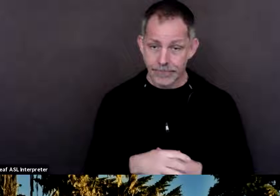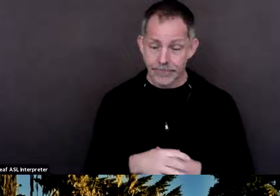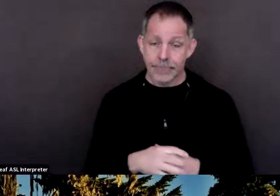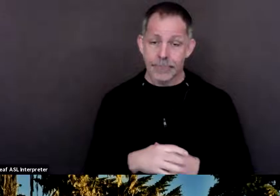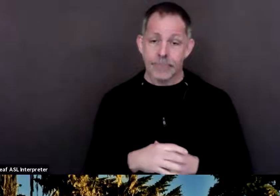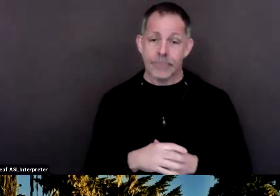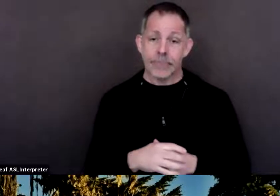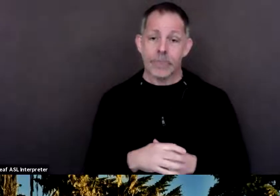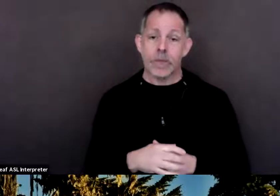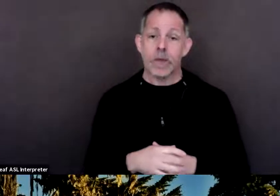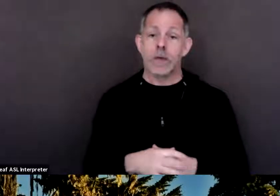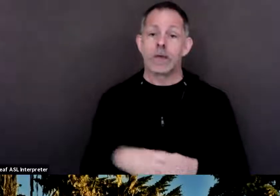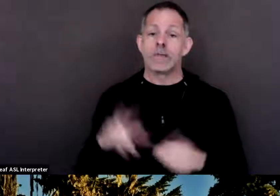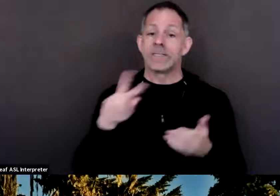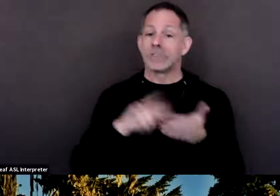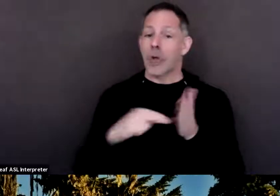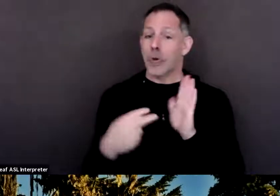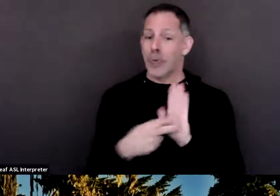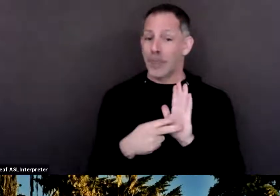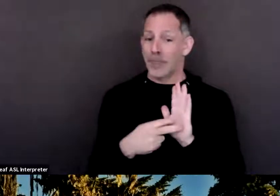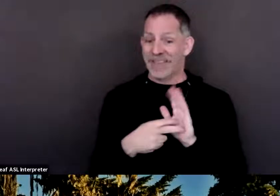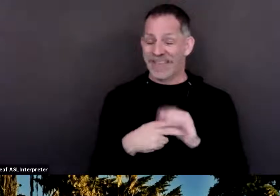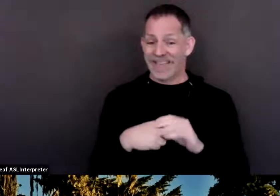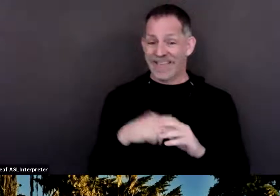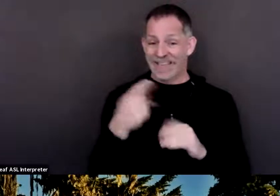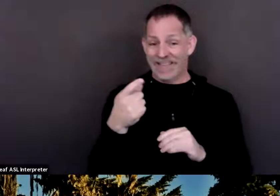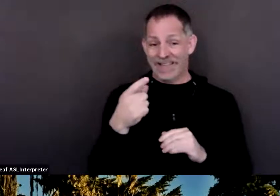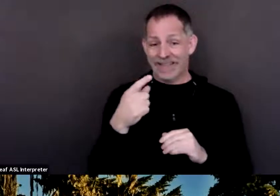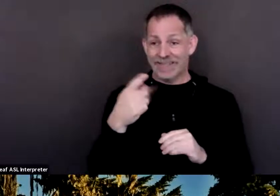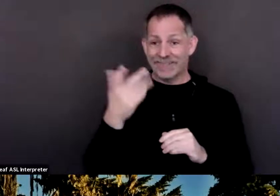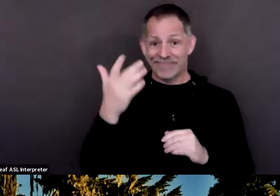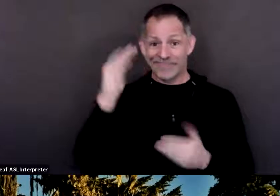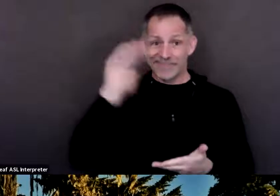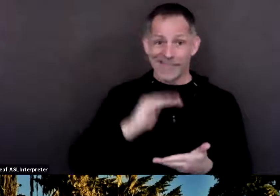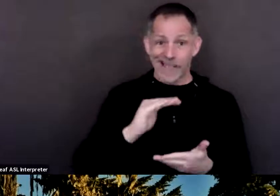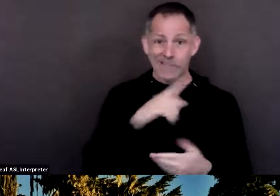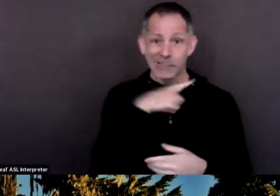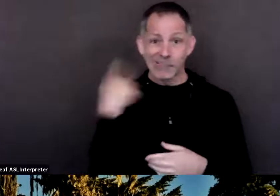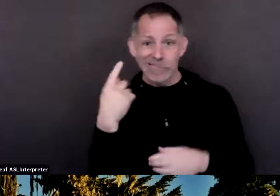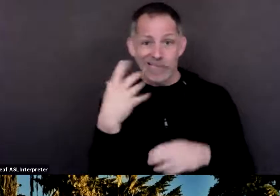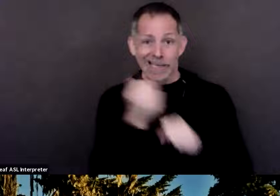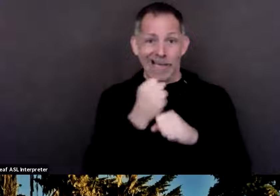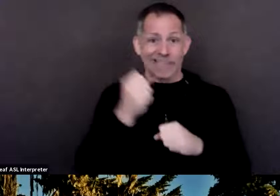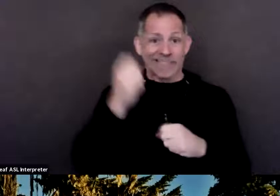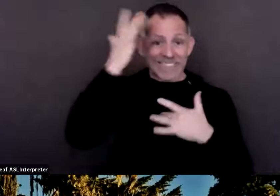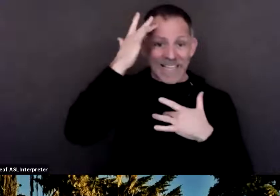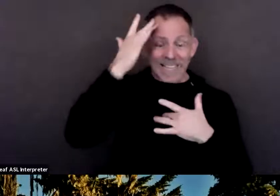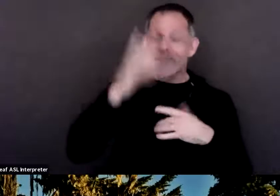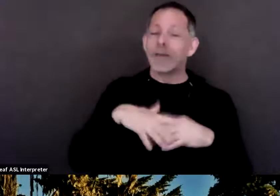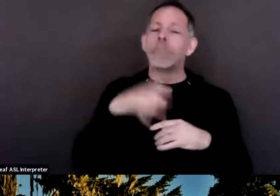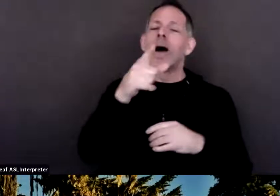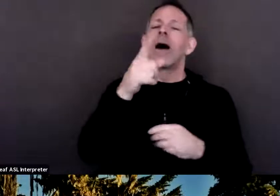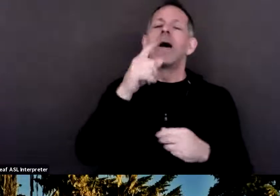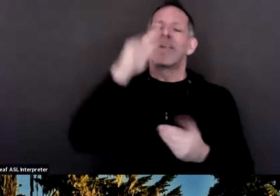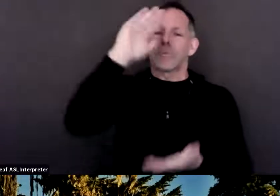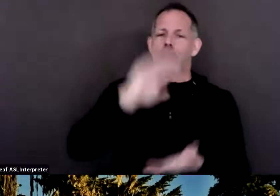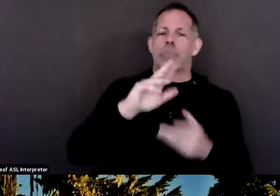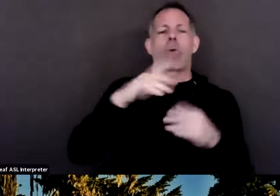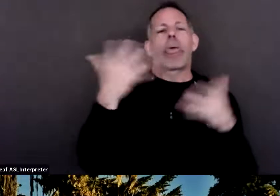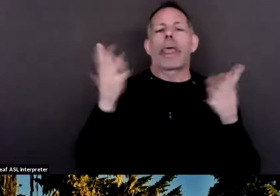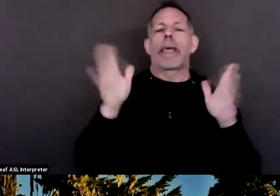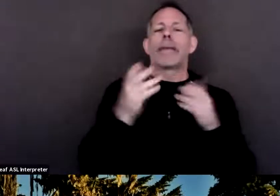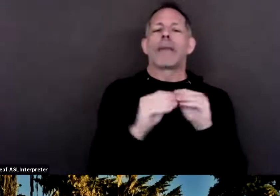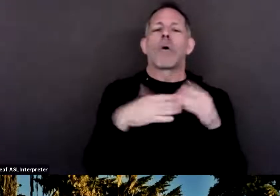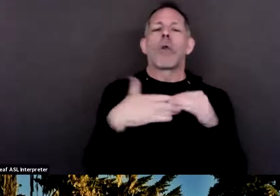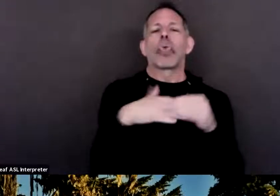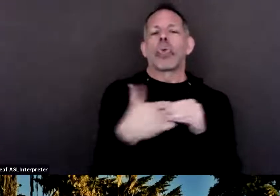error or gaps in our prevention measures with these circulating strains. And it's time for everyone to step up